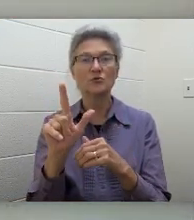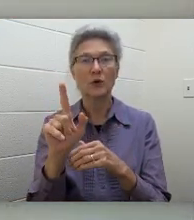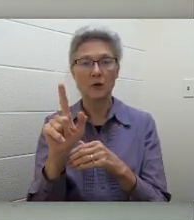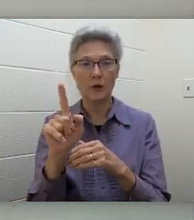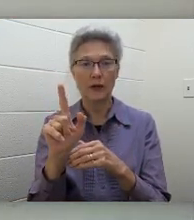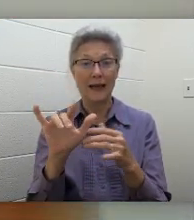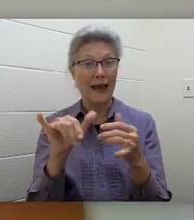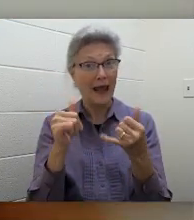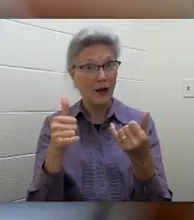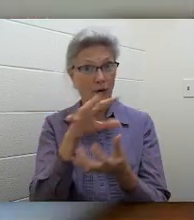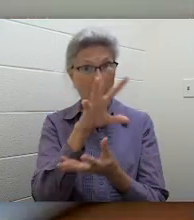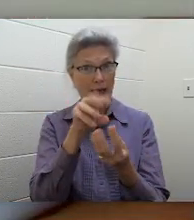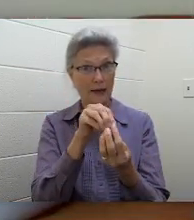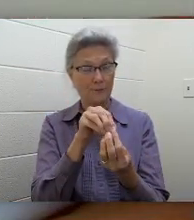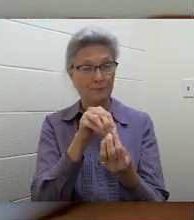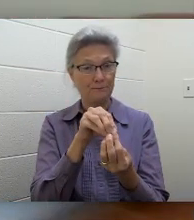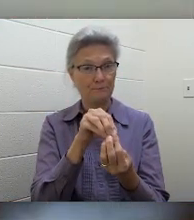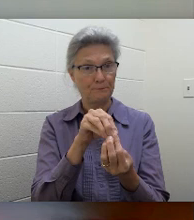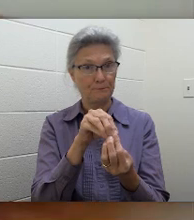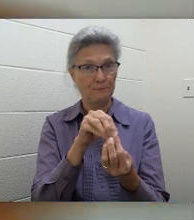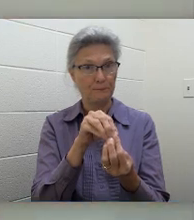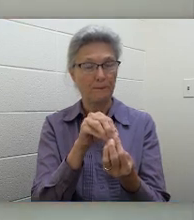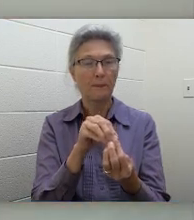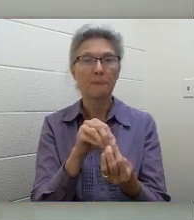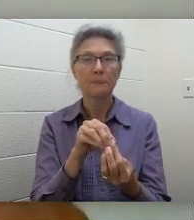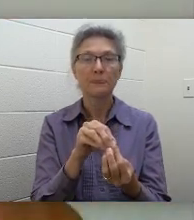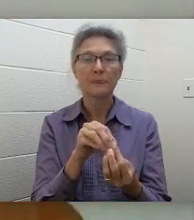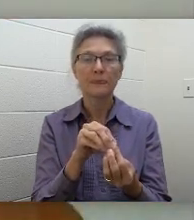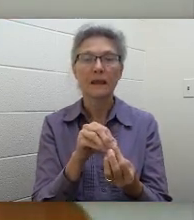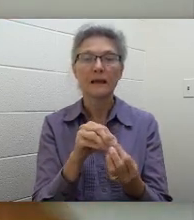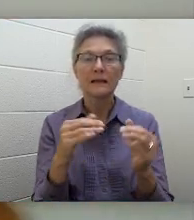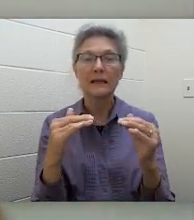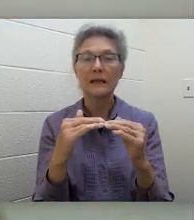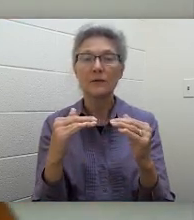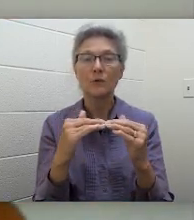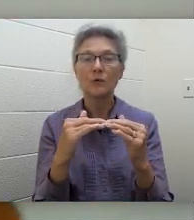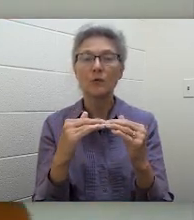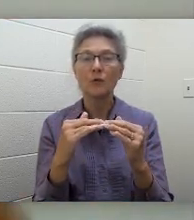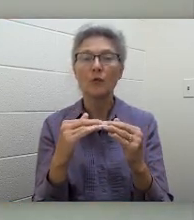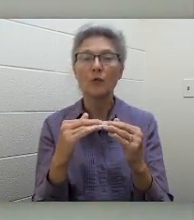So now I add those together to get